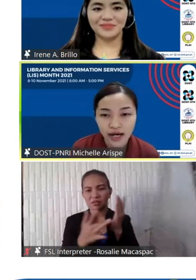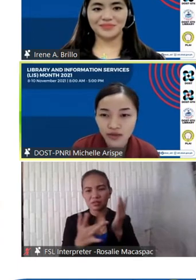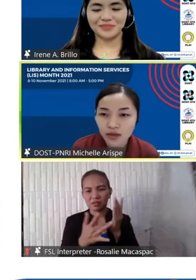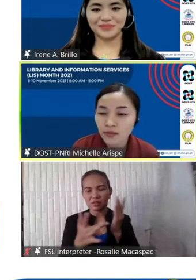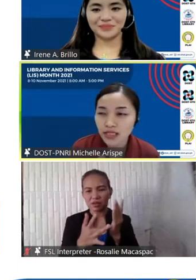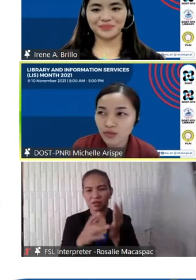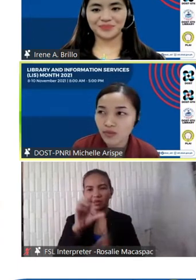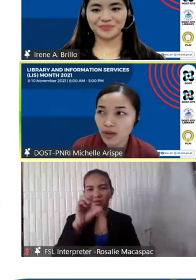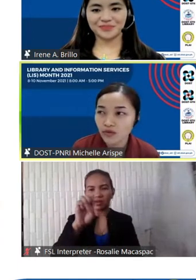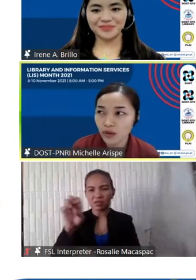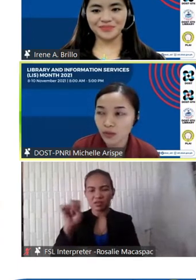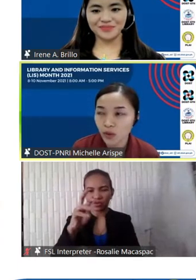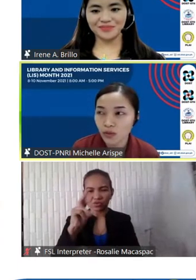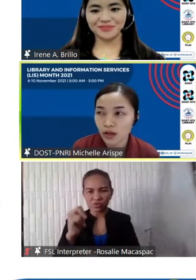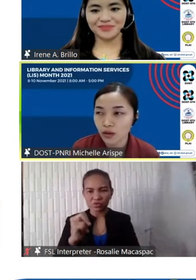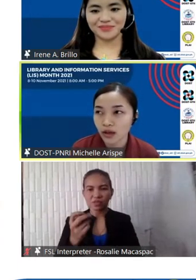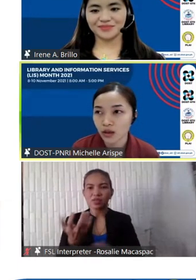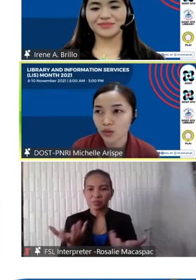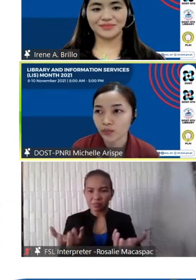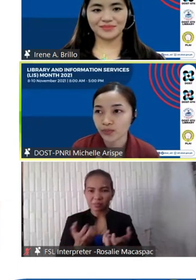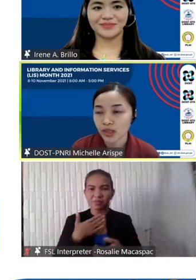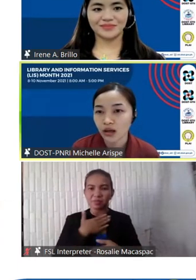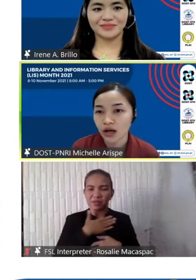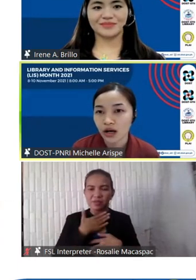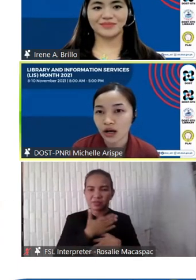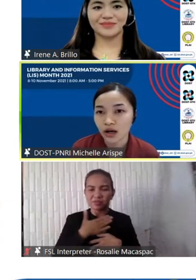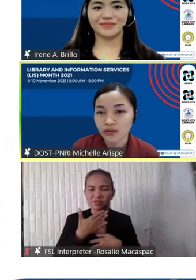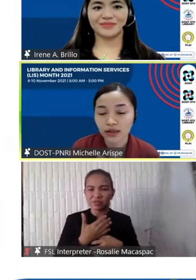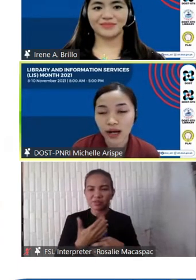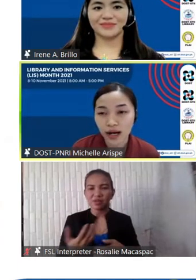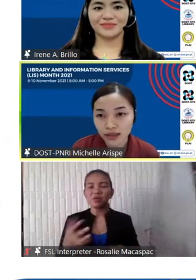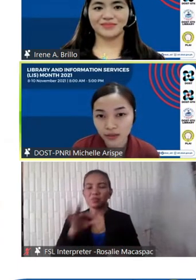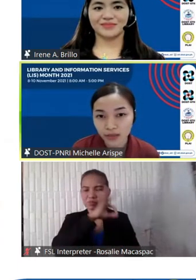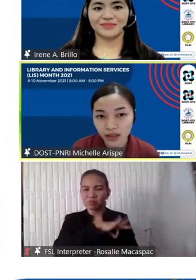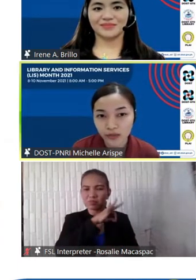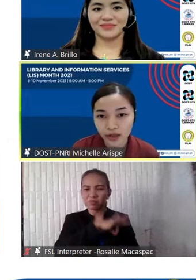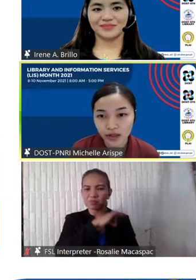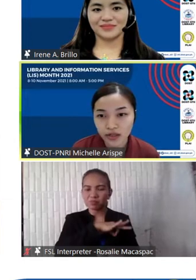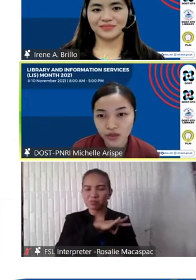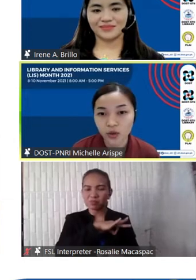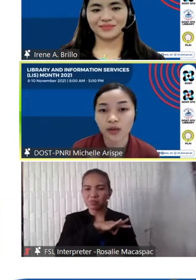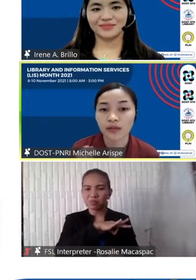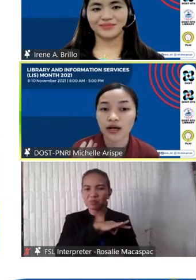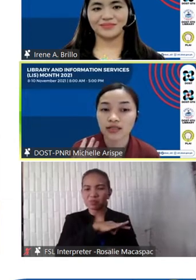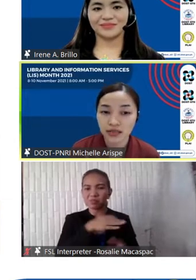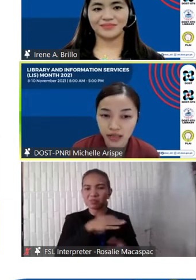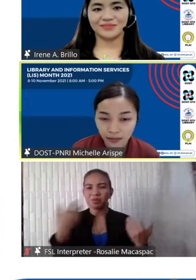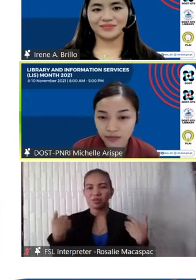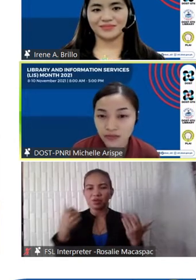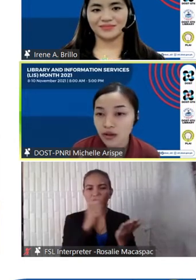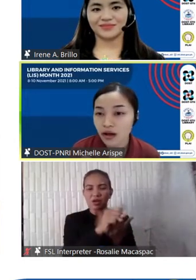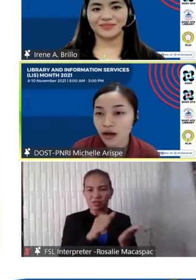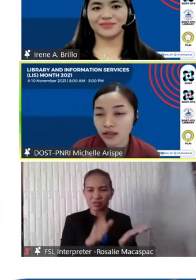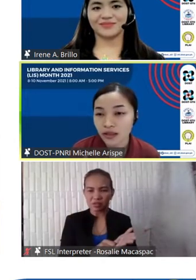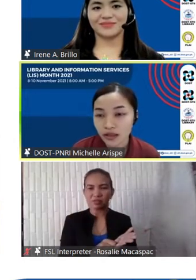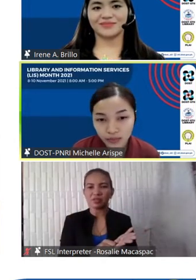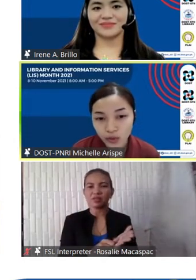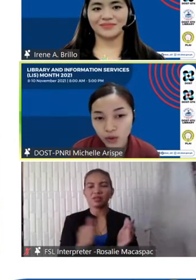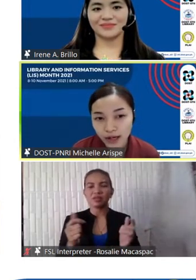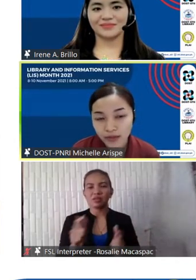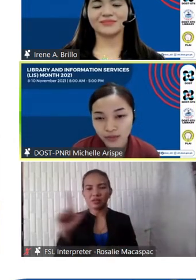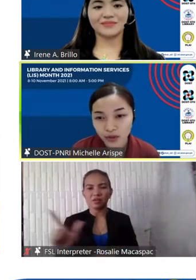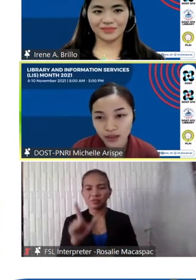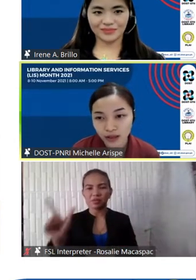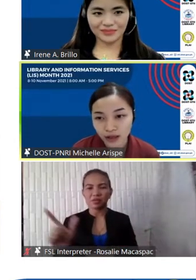interested. I think mas magbe-benefit po kung meron kayong like kung academic libraries, kung may mga STEM